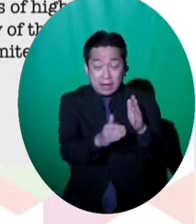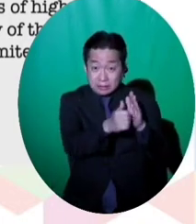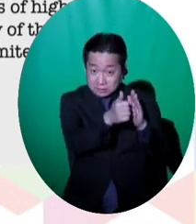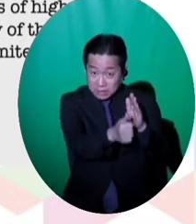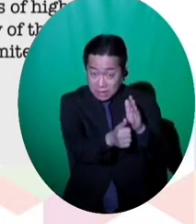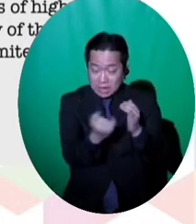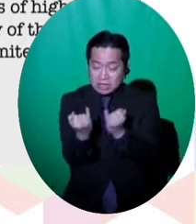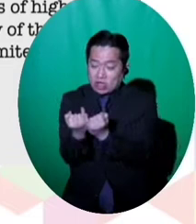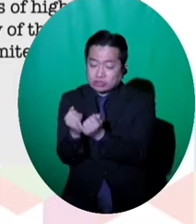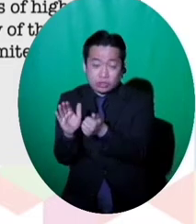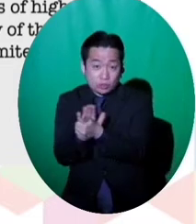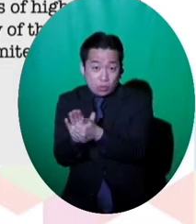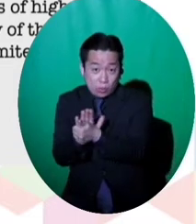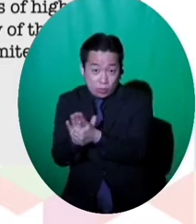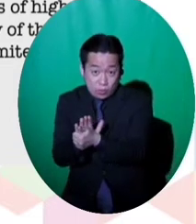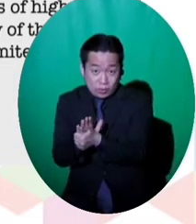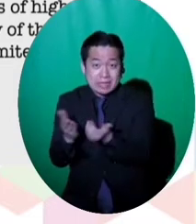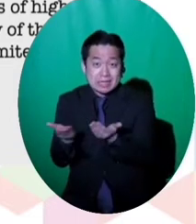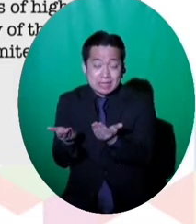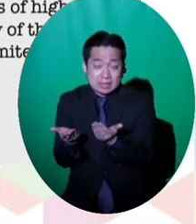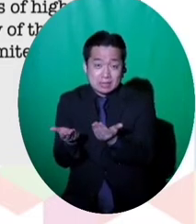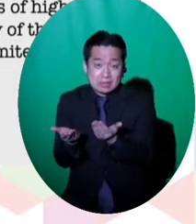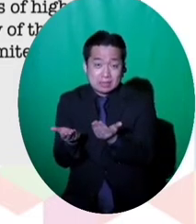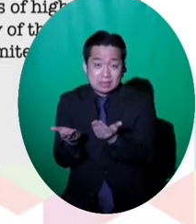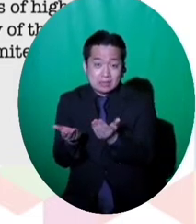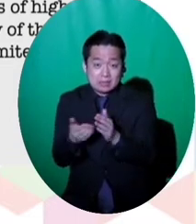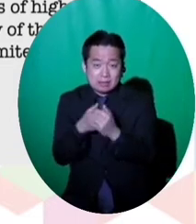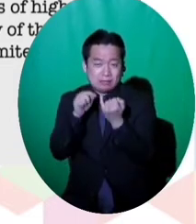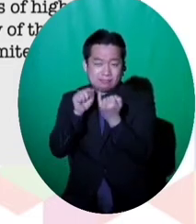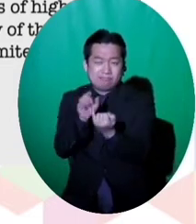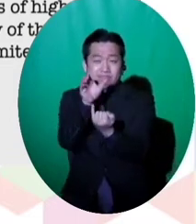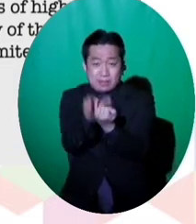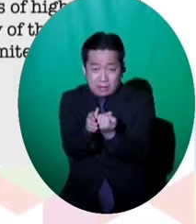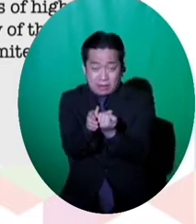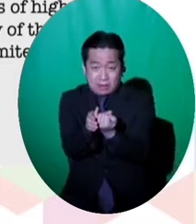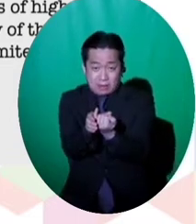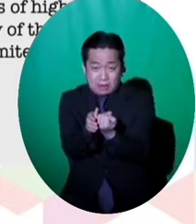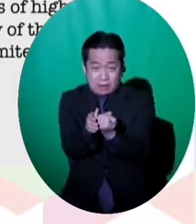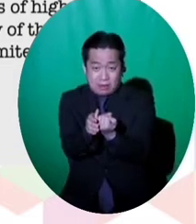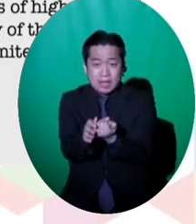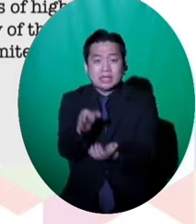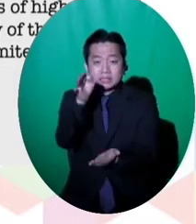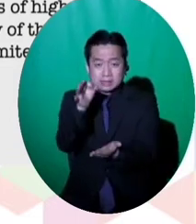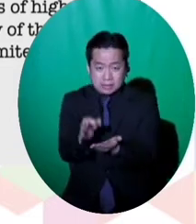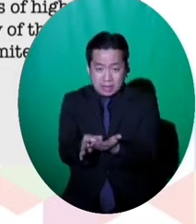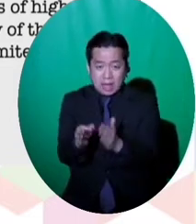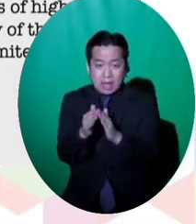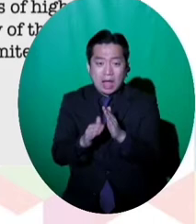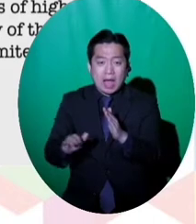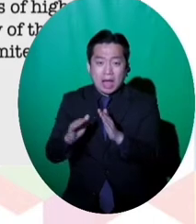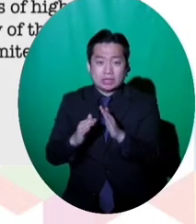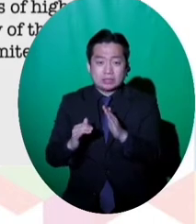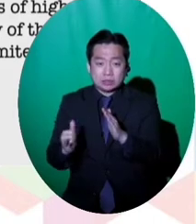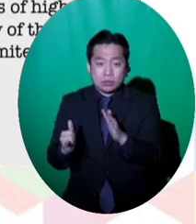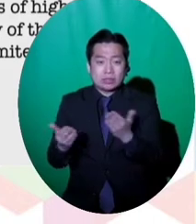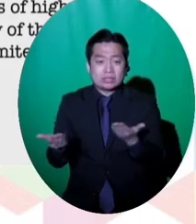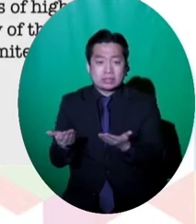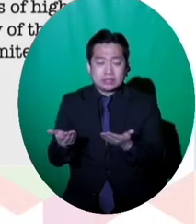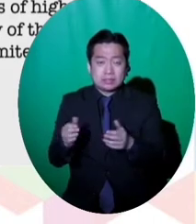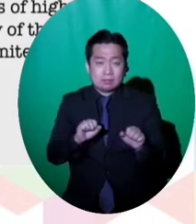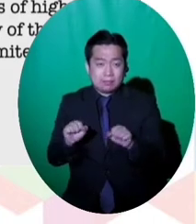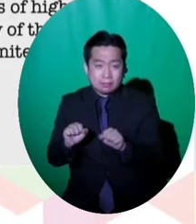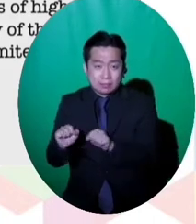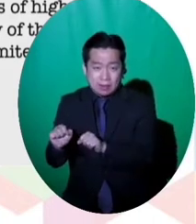and rewarding high fertility. Capitalist development, technological change, destabilized many of those